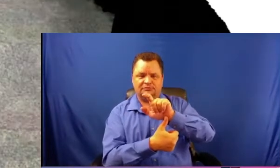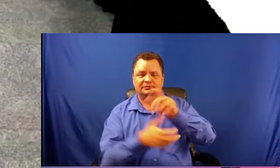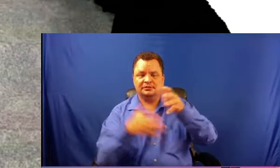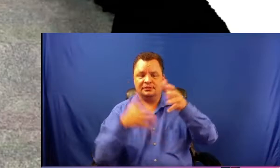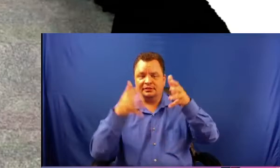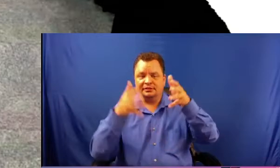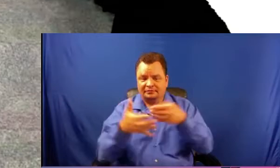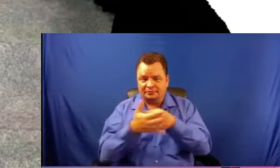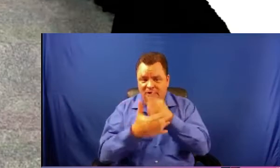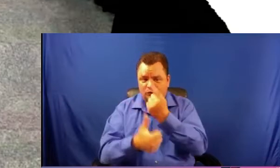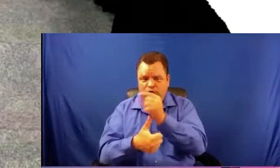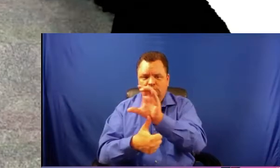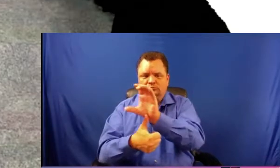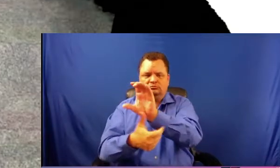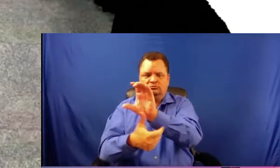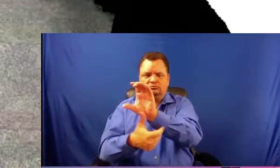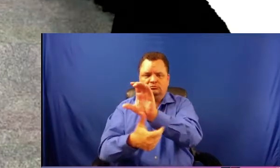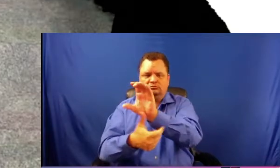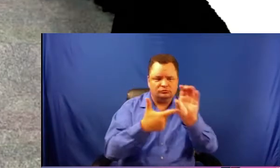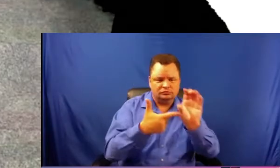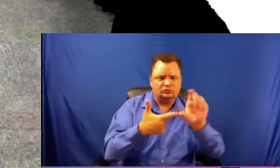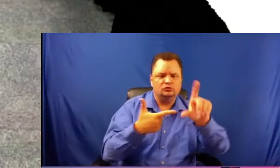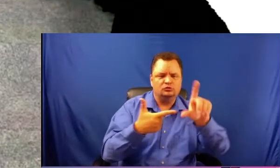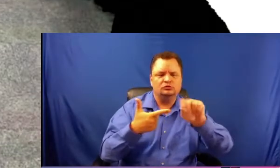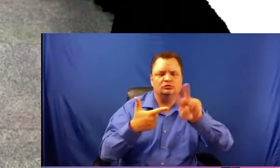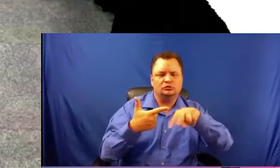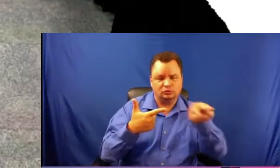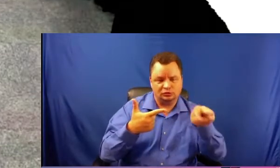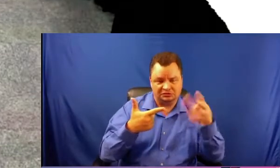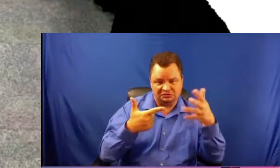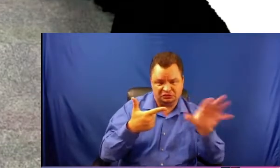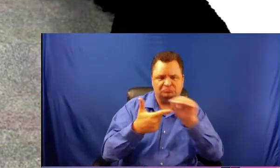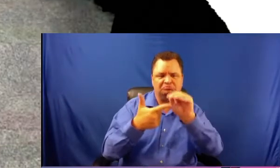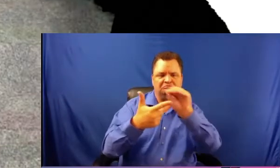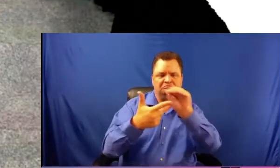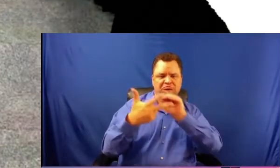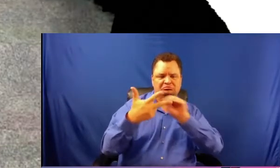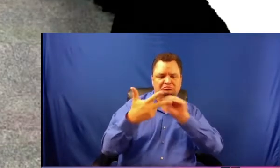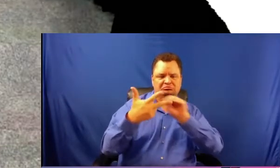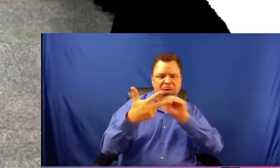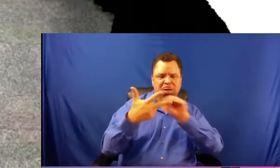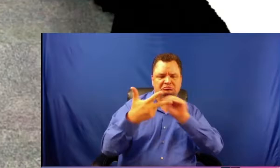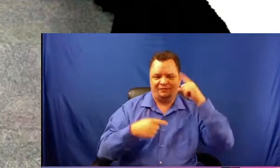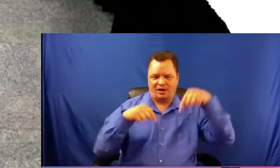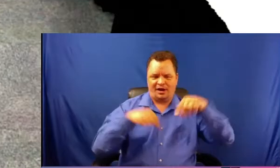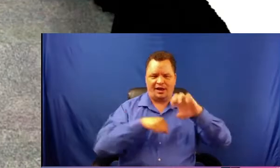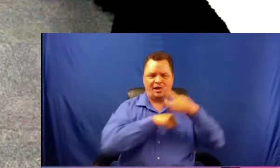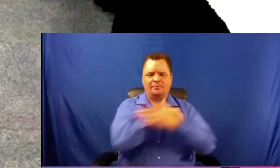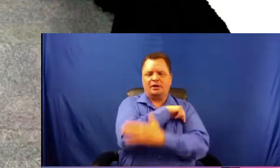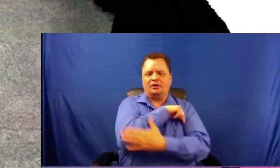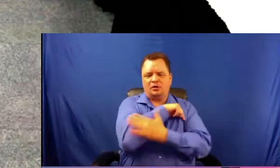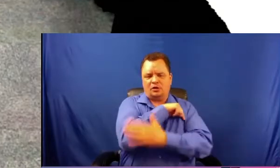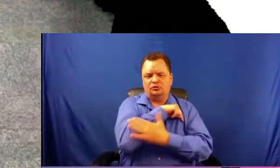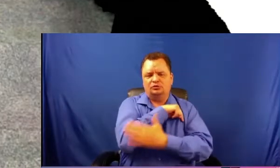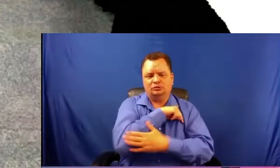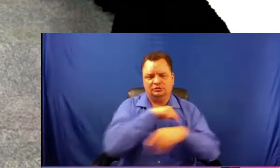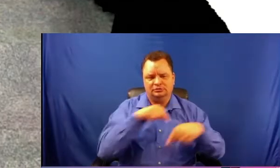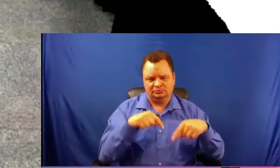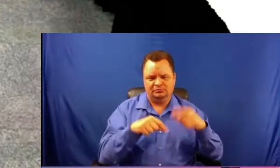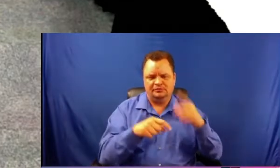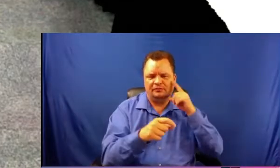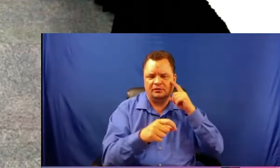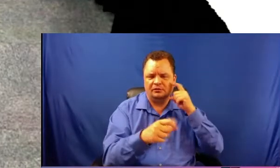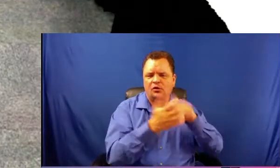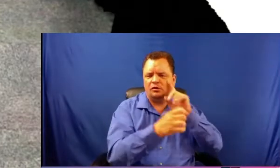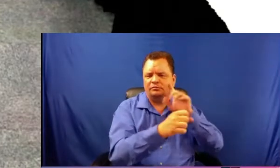2022 and 2023 budgets for the ELC Enhancing Detection COVID-19 Supplemental Funds,